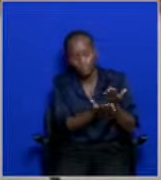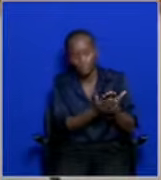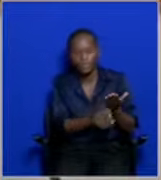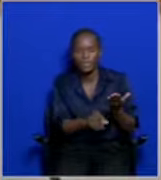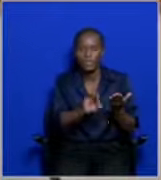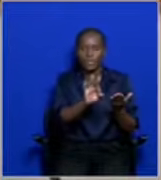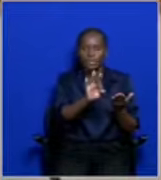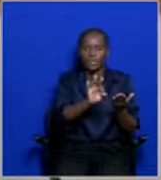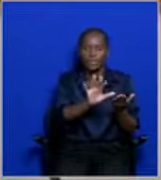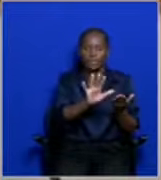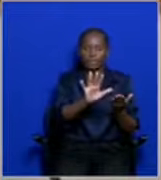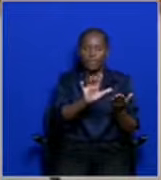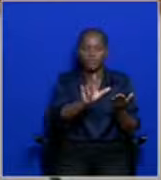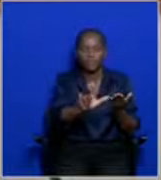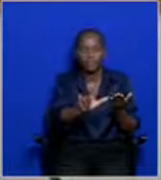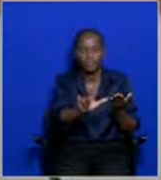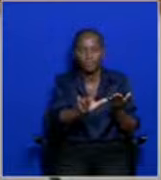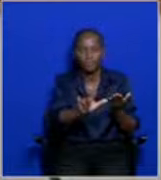to